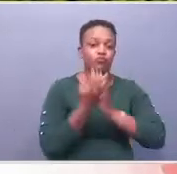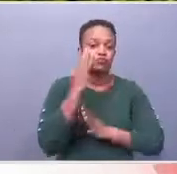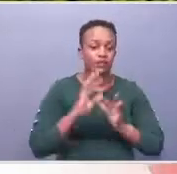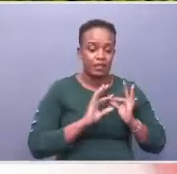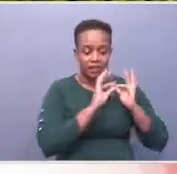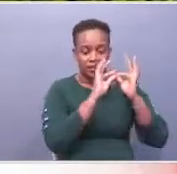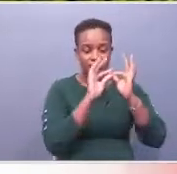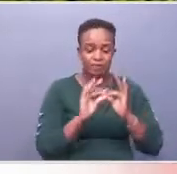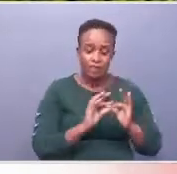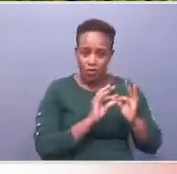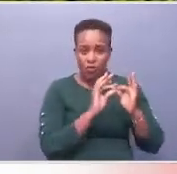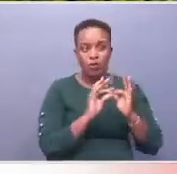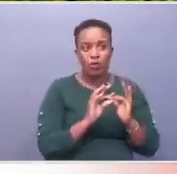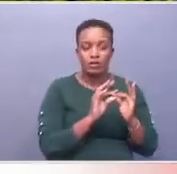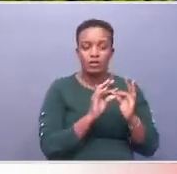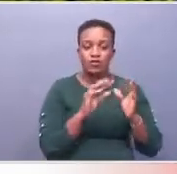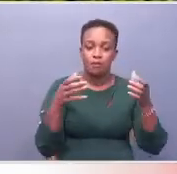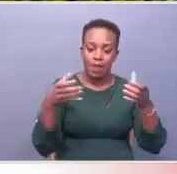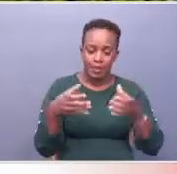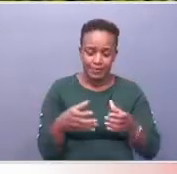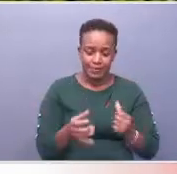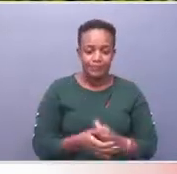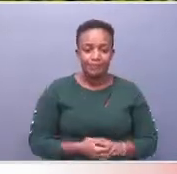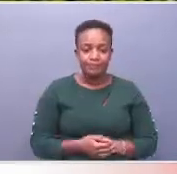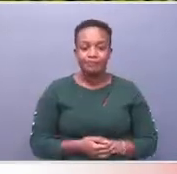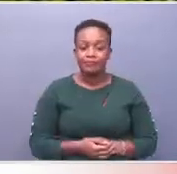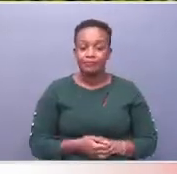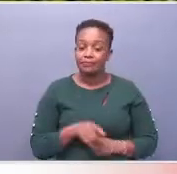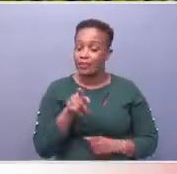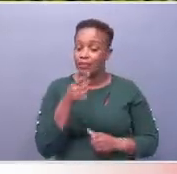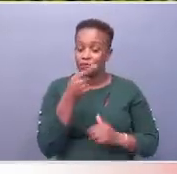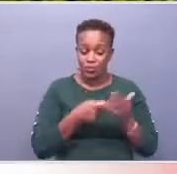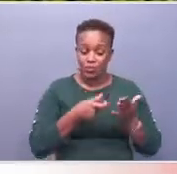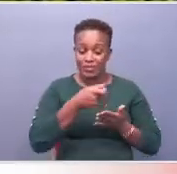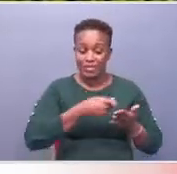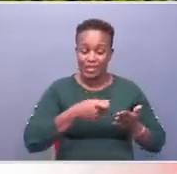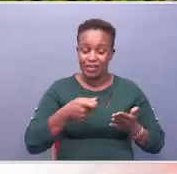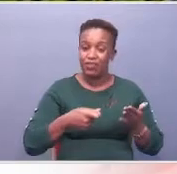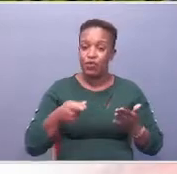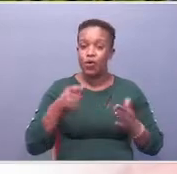Azimio coalition party. Okay, that is what was signed on Saturday.